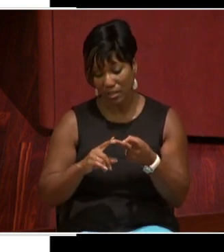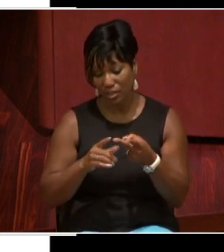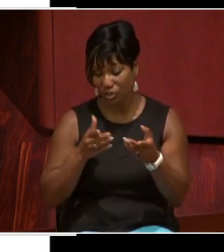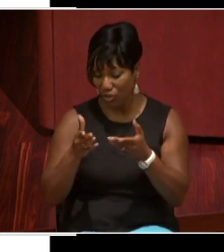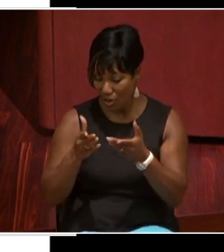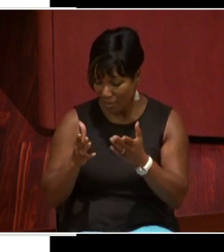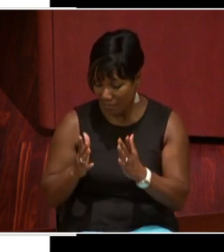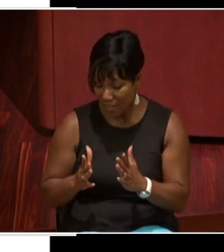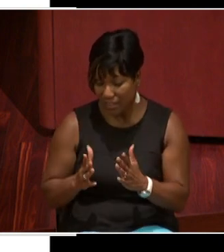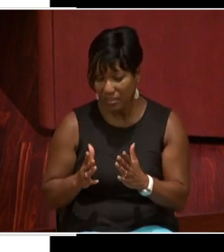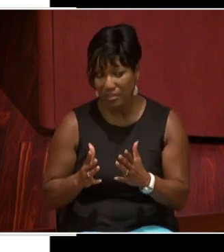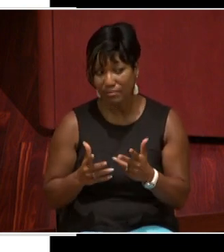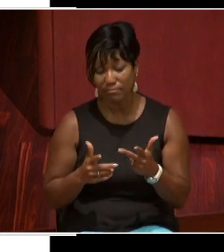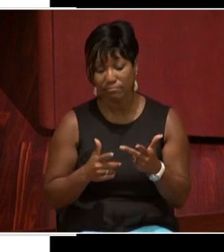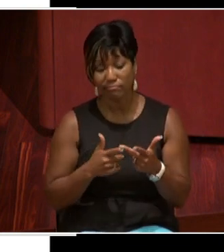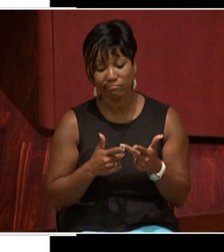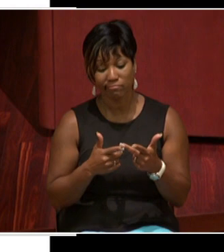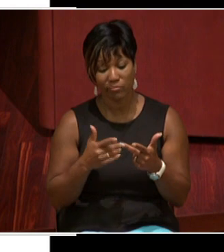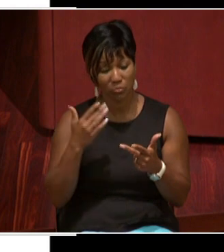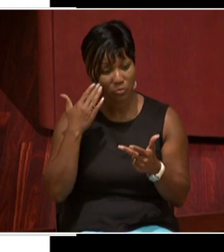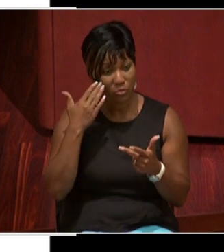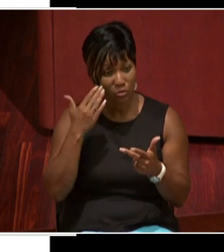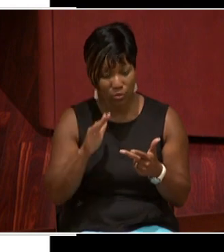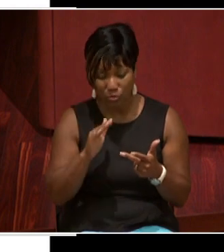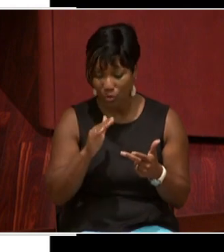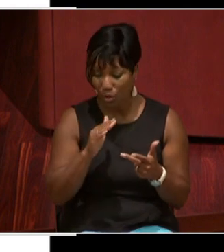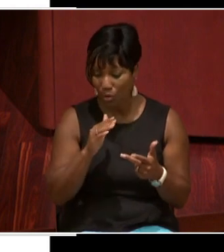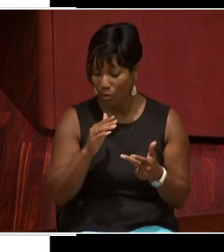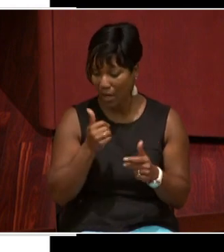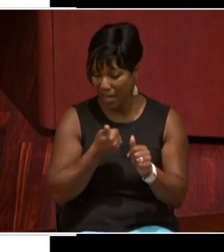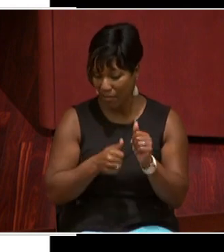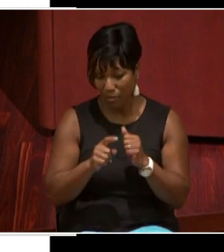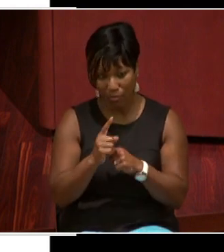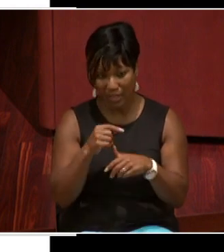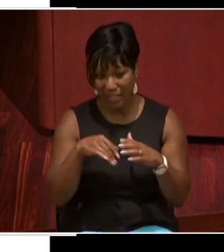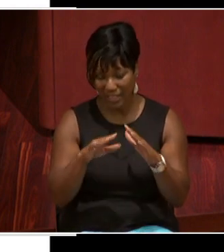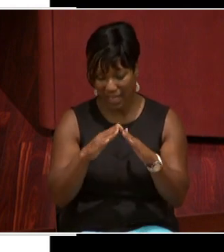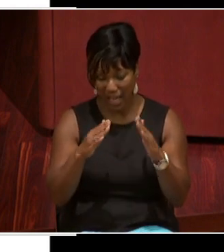servants. You just will not necessarily know everyone.